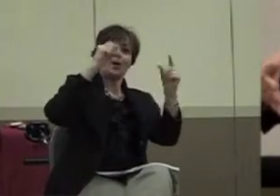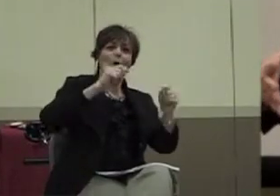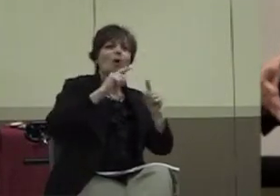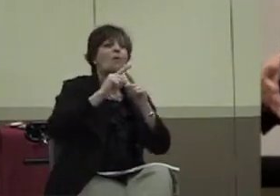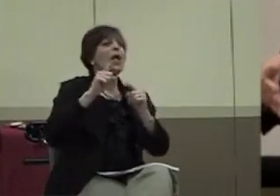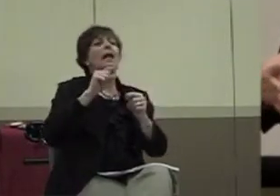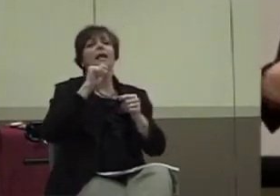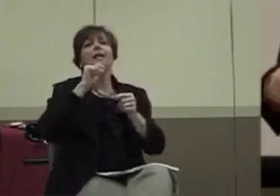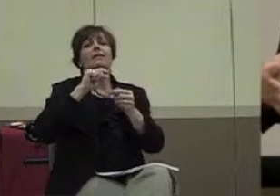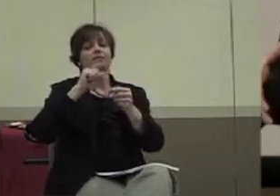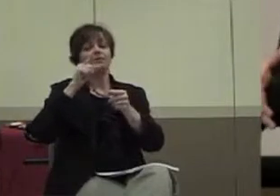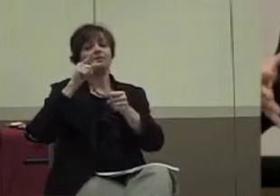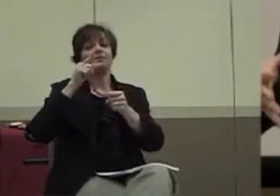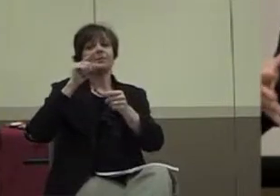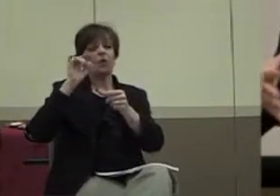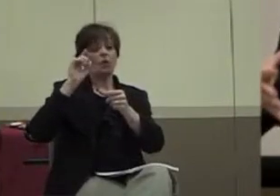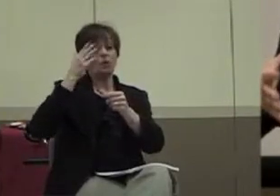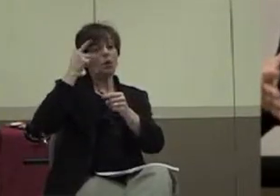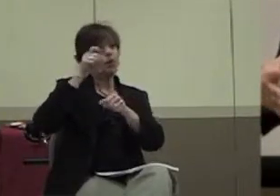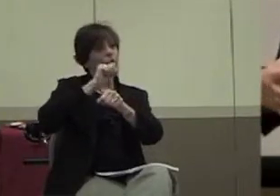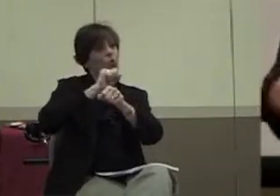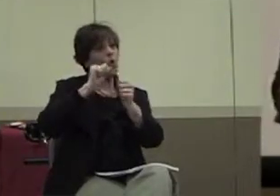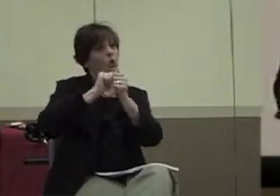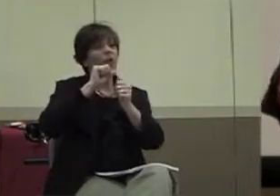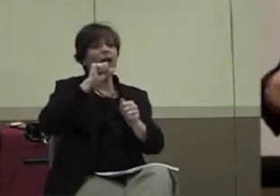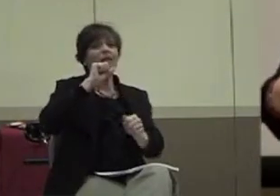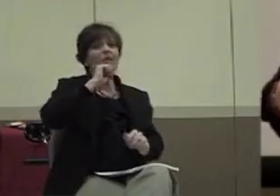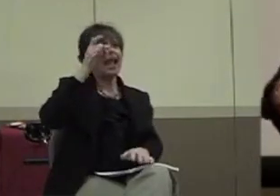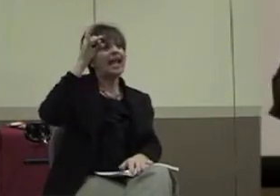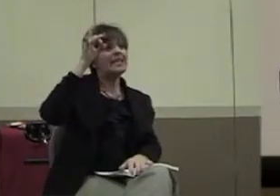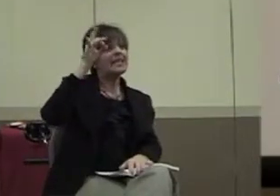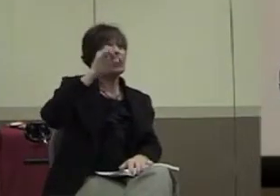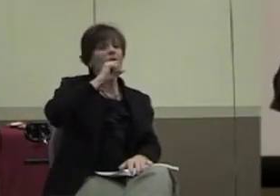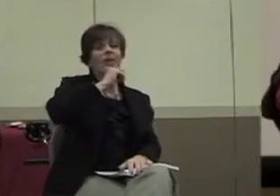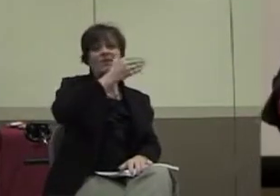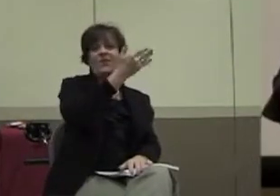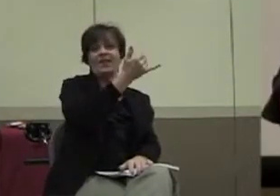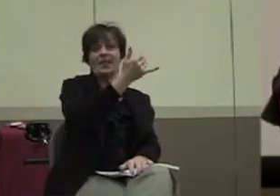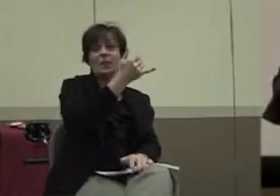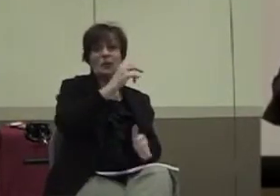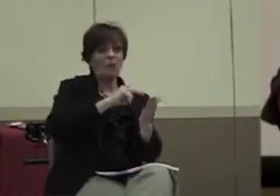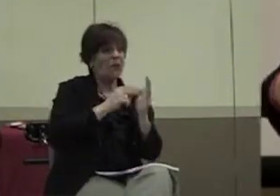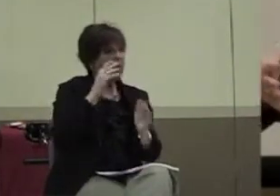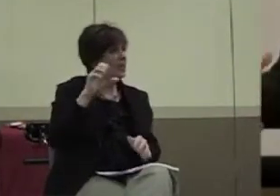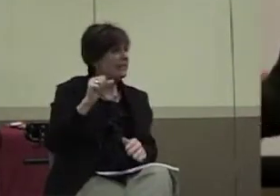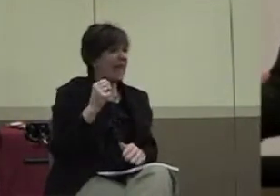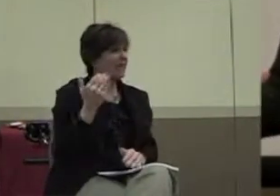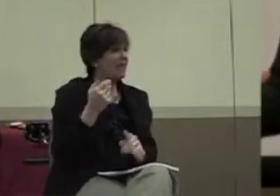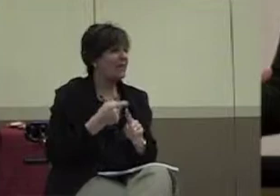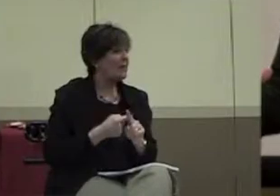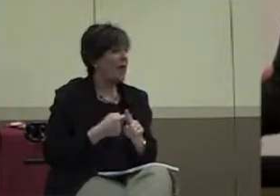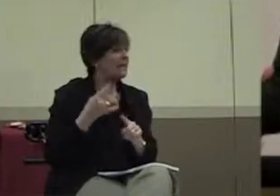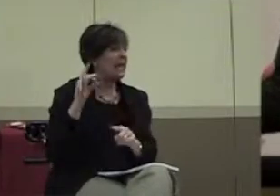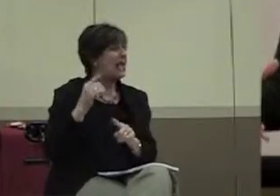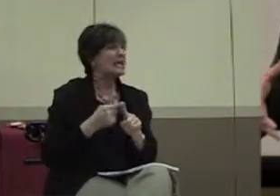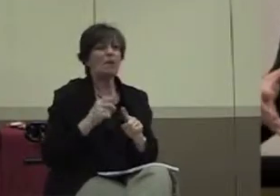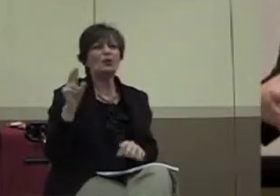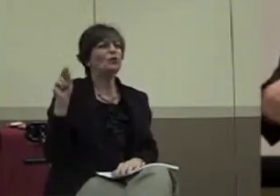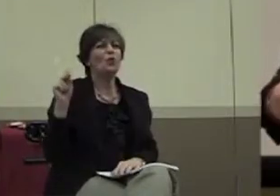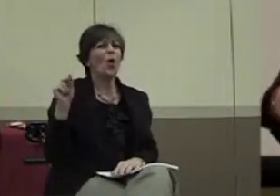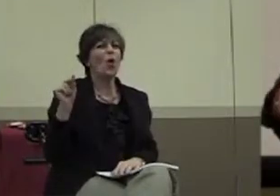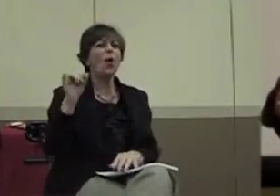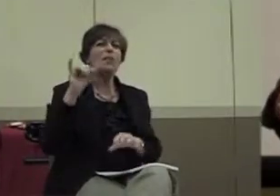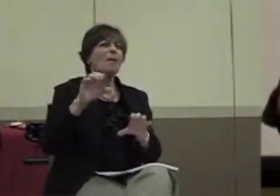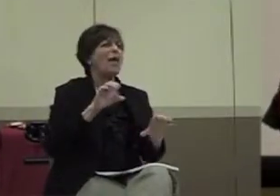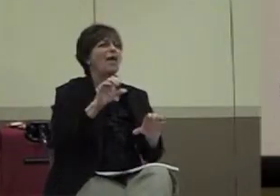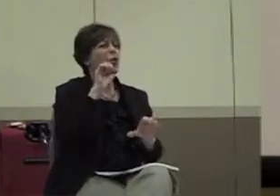behavior's been in place. So just because you work with 18-year-olds or 15-year-olds, it doesn't mean it's going to take 15 months or 18 months, because that